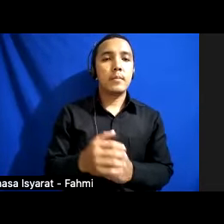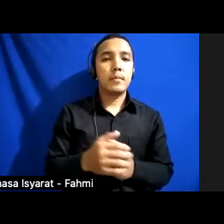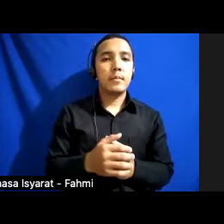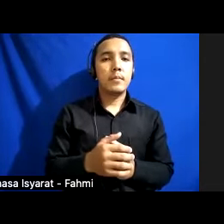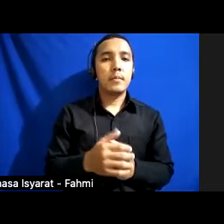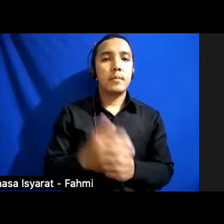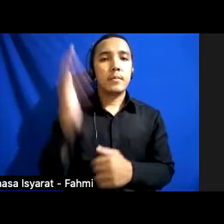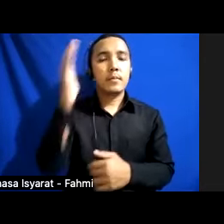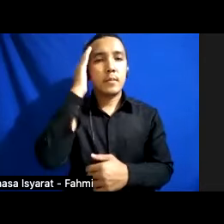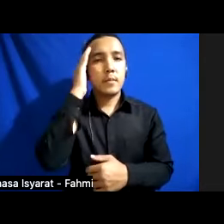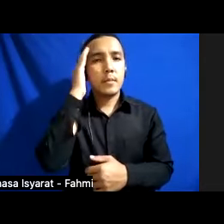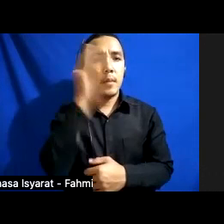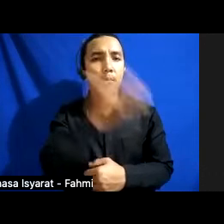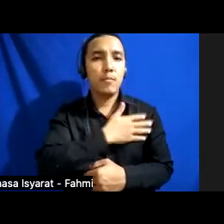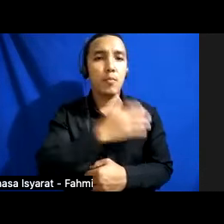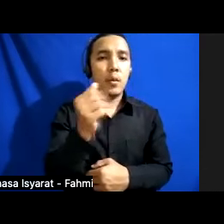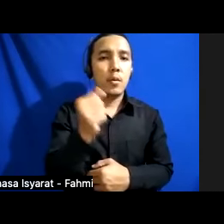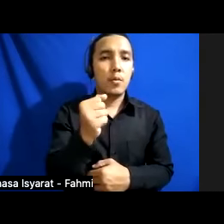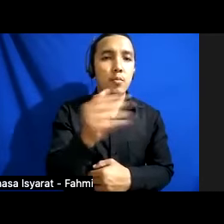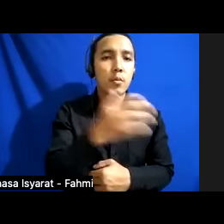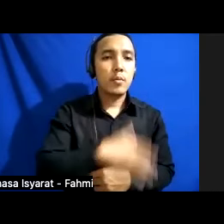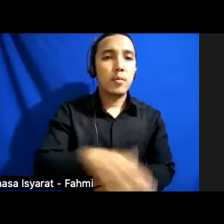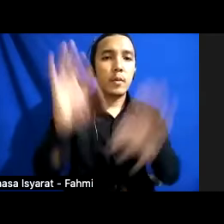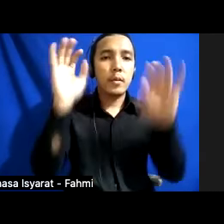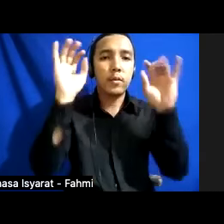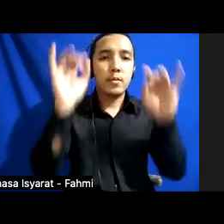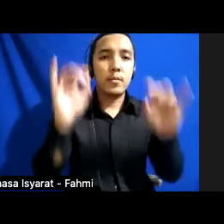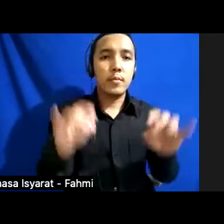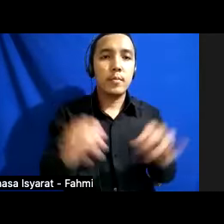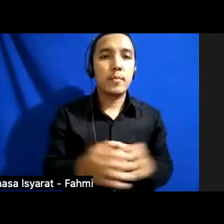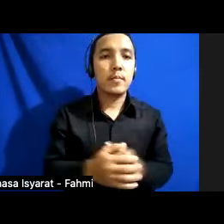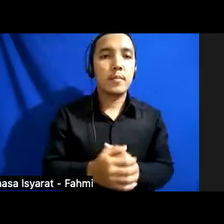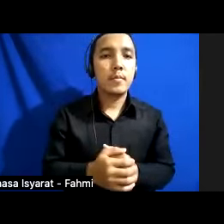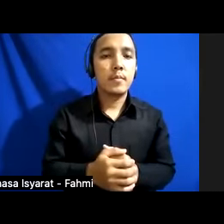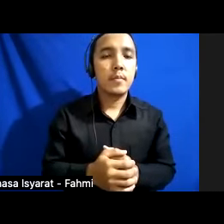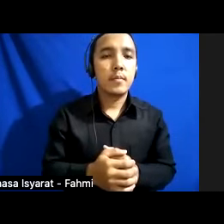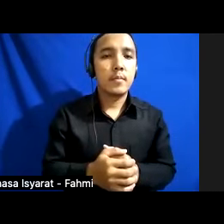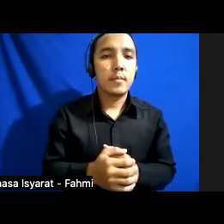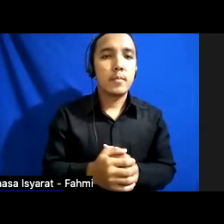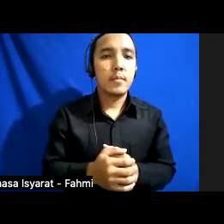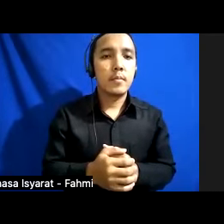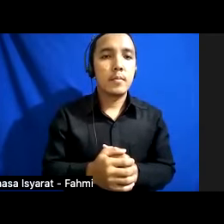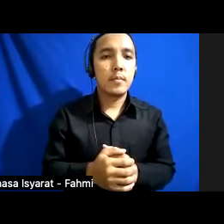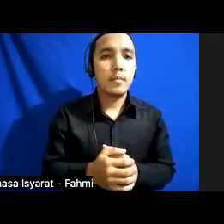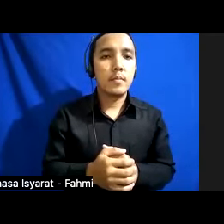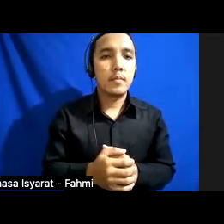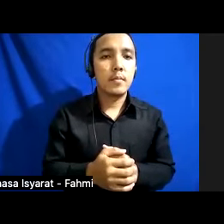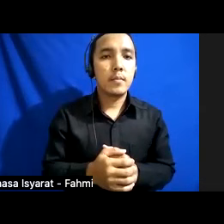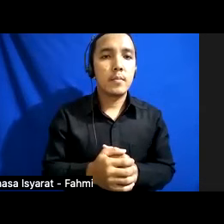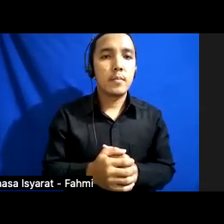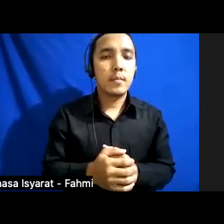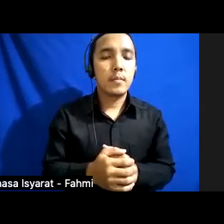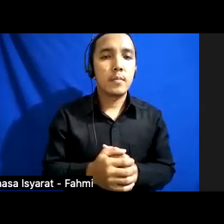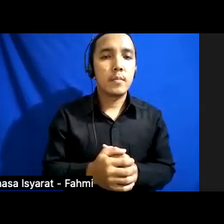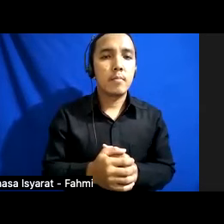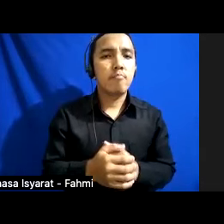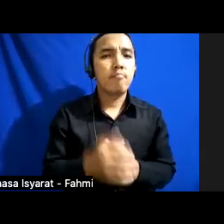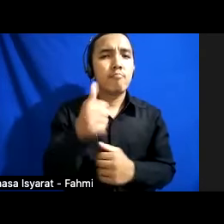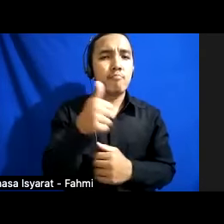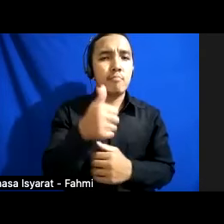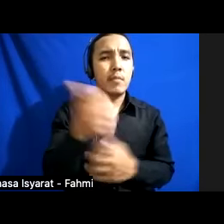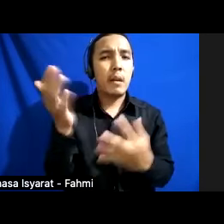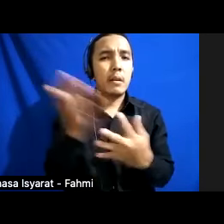May peace be upon us all. Assistive technology can change lives. It needs to be supported by an enabling and accessible